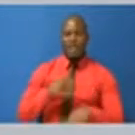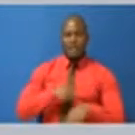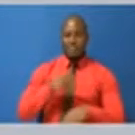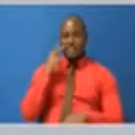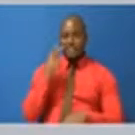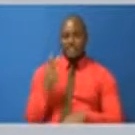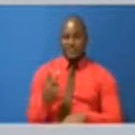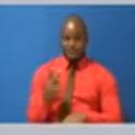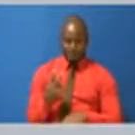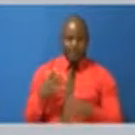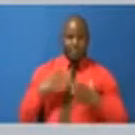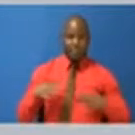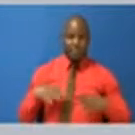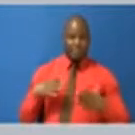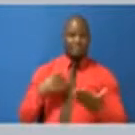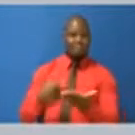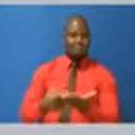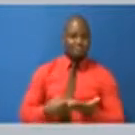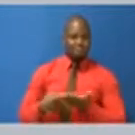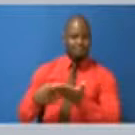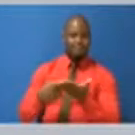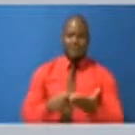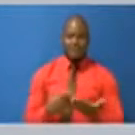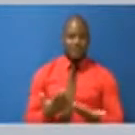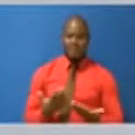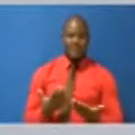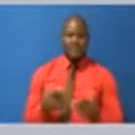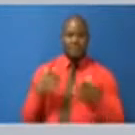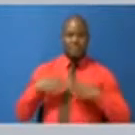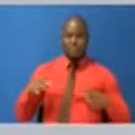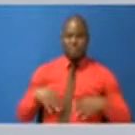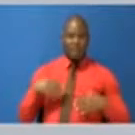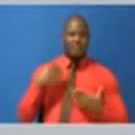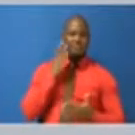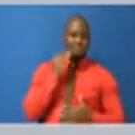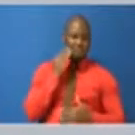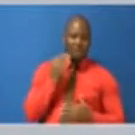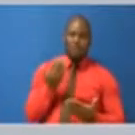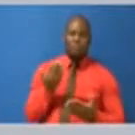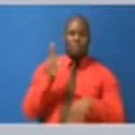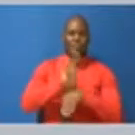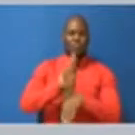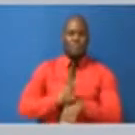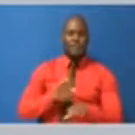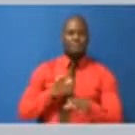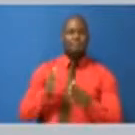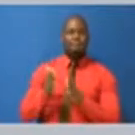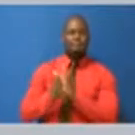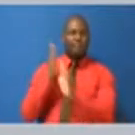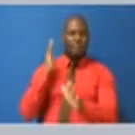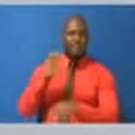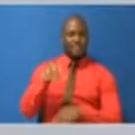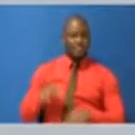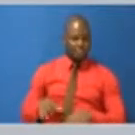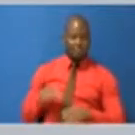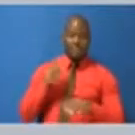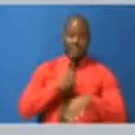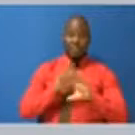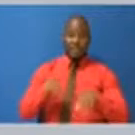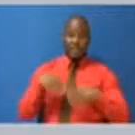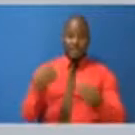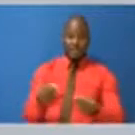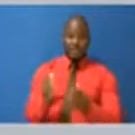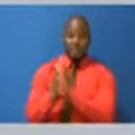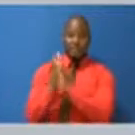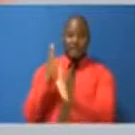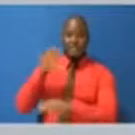i look at it the people who discuss are not even the people who are using public transport because when you put